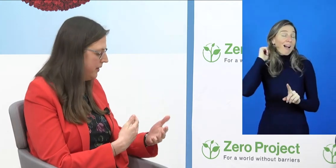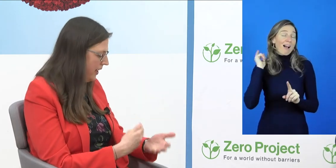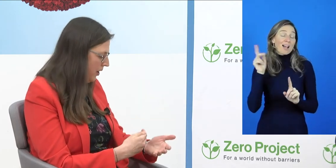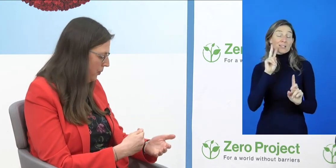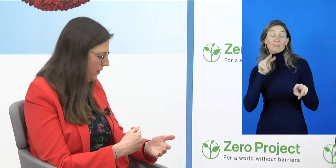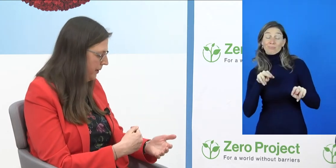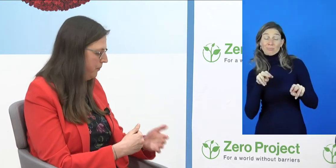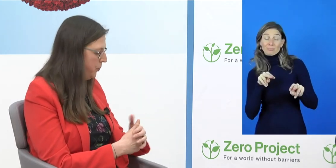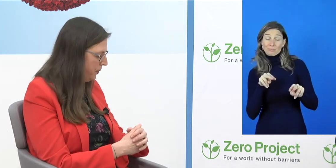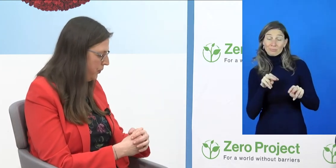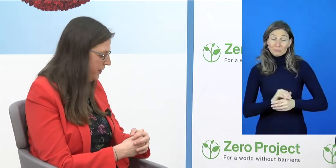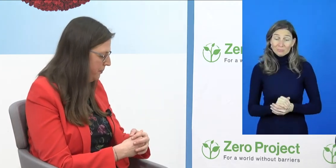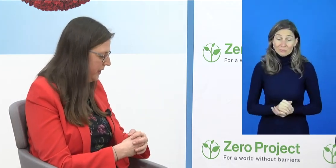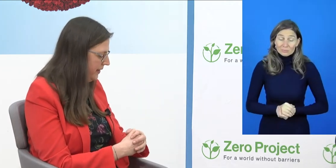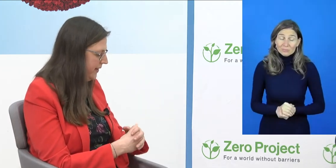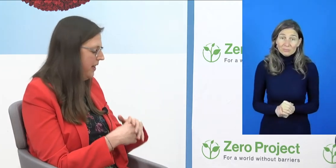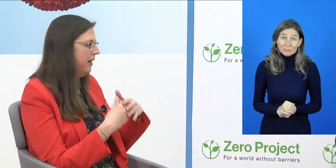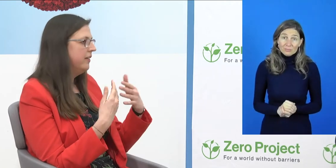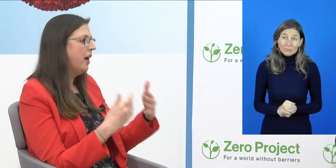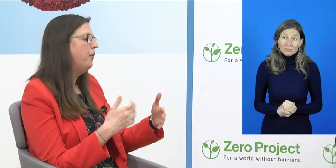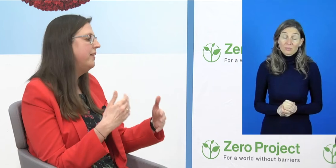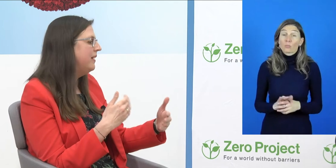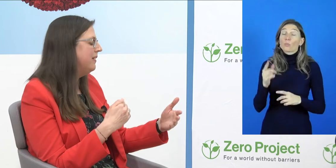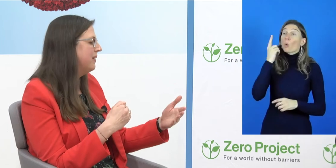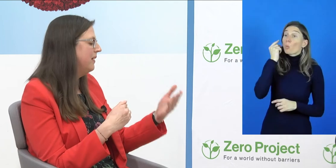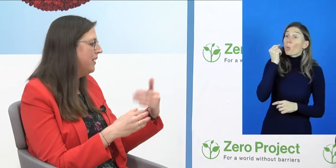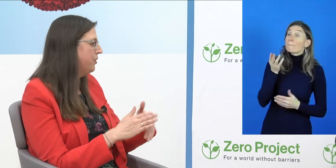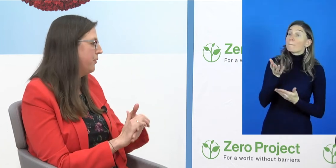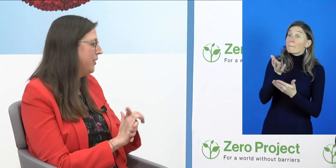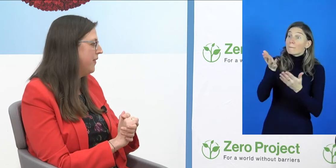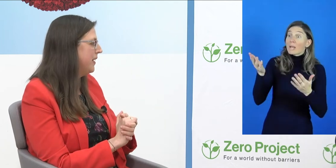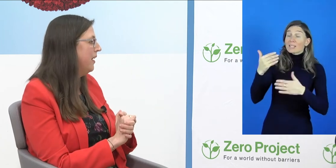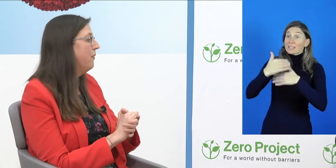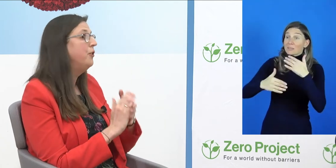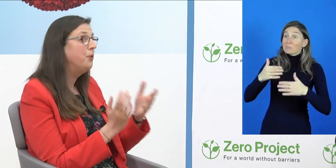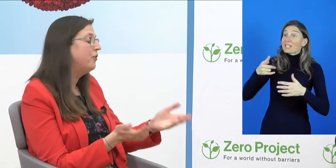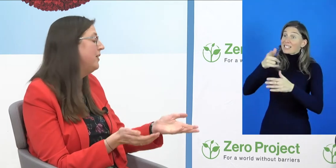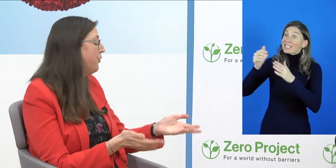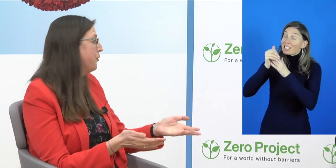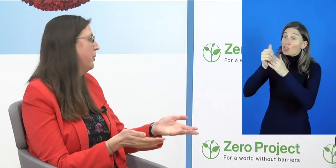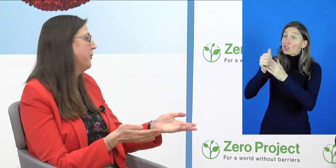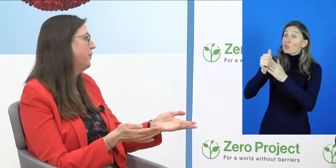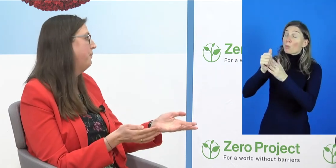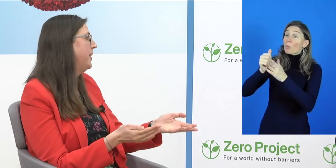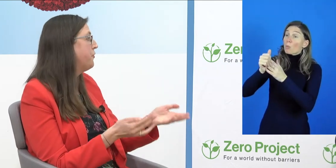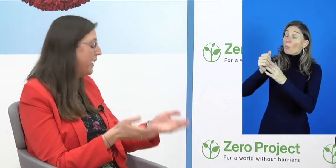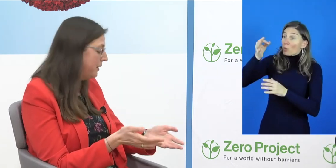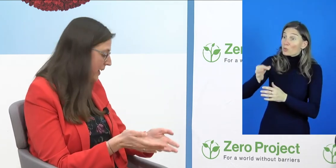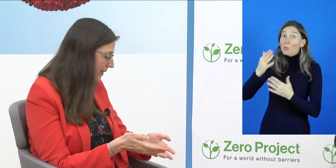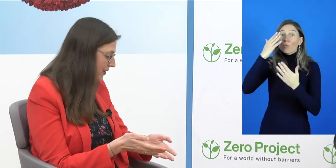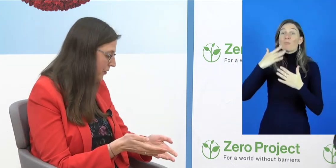women now, the women with disabilities, now in these leadership positions, they are usually the first ones. They